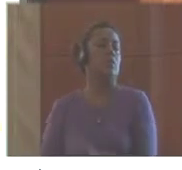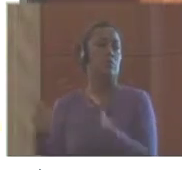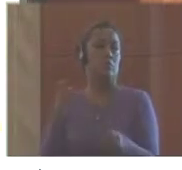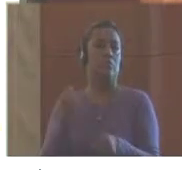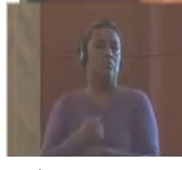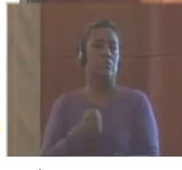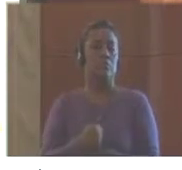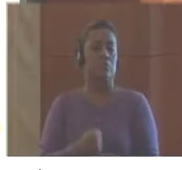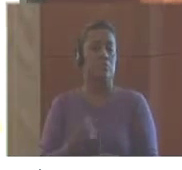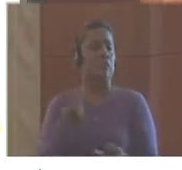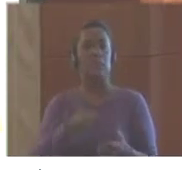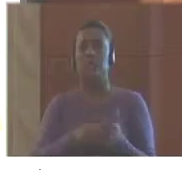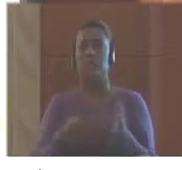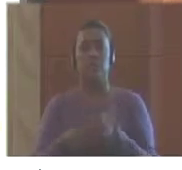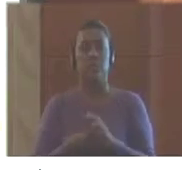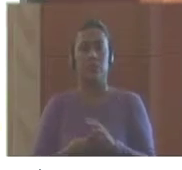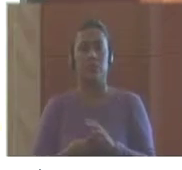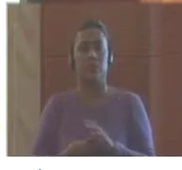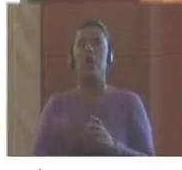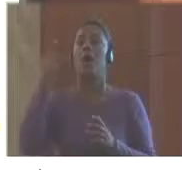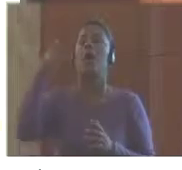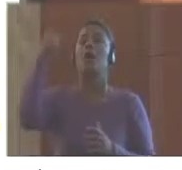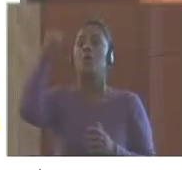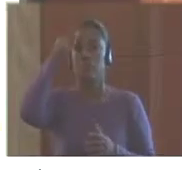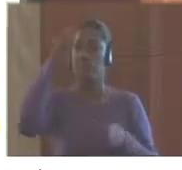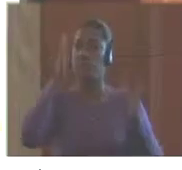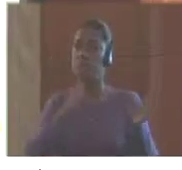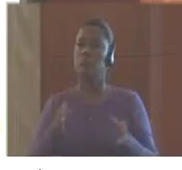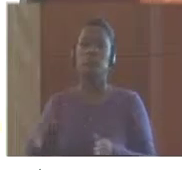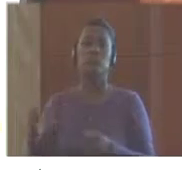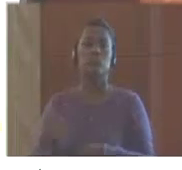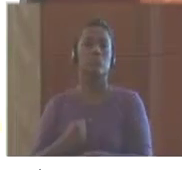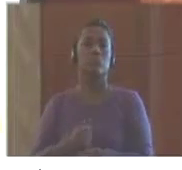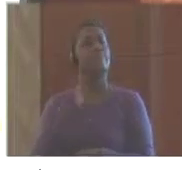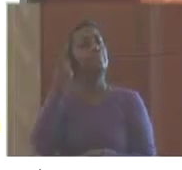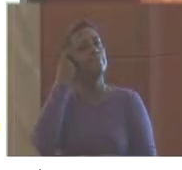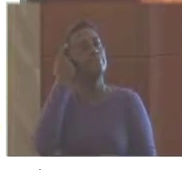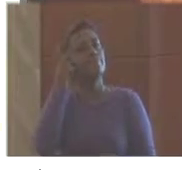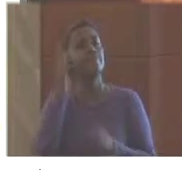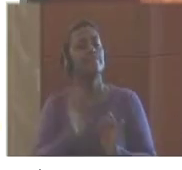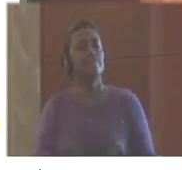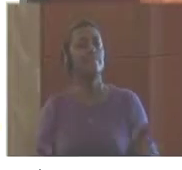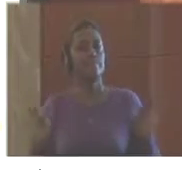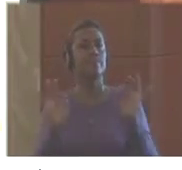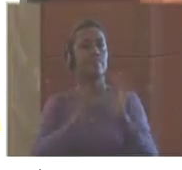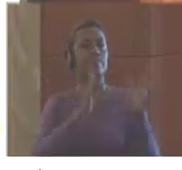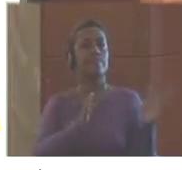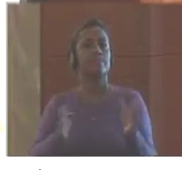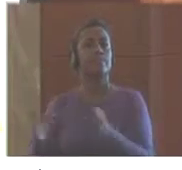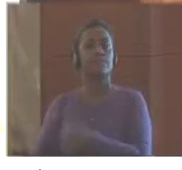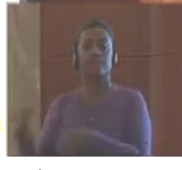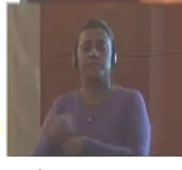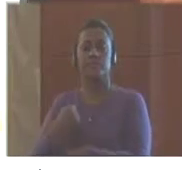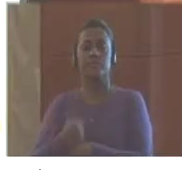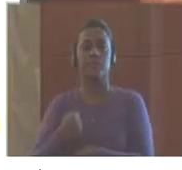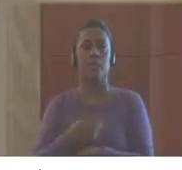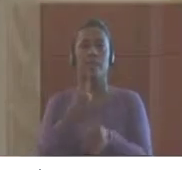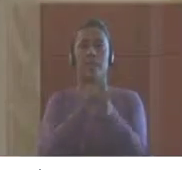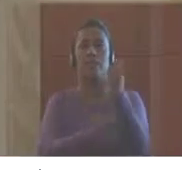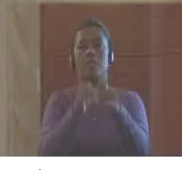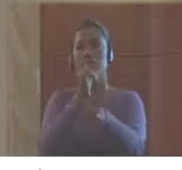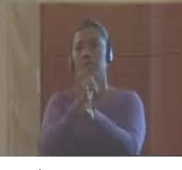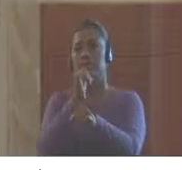this has a lot to do with governance. It is very important, as important,